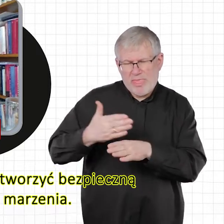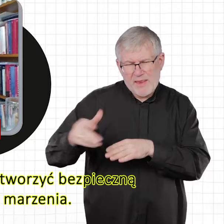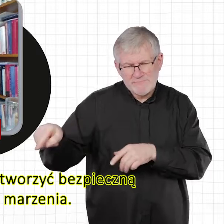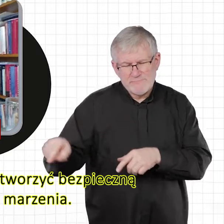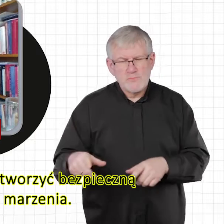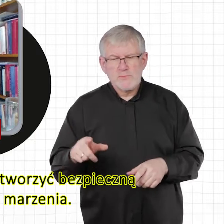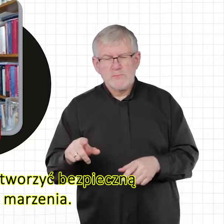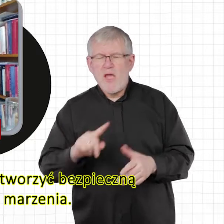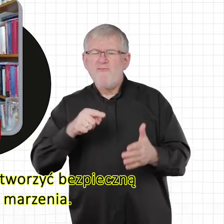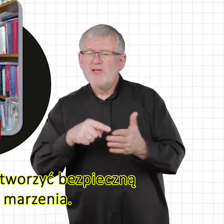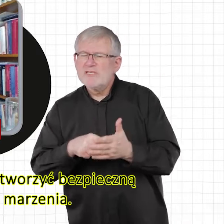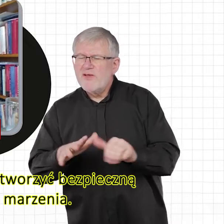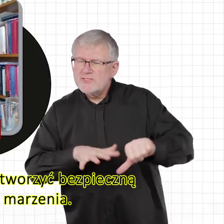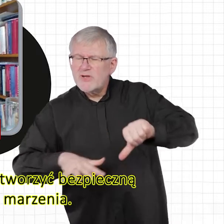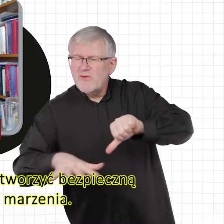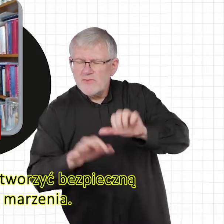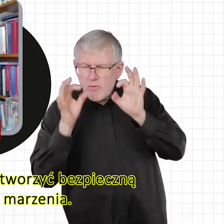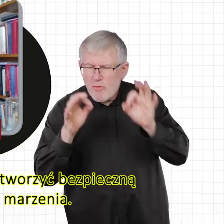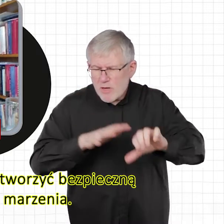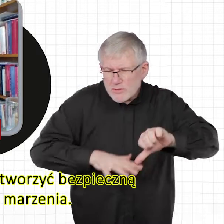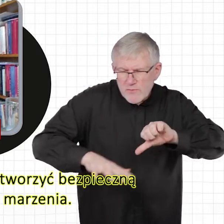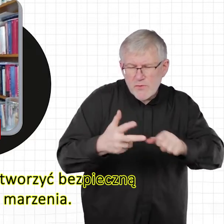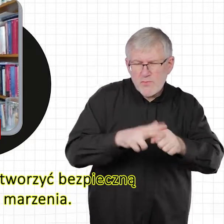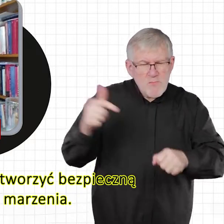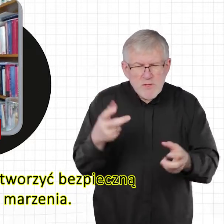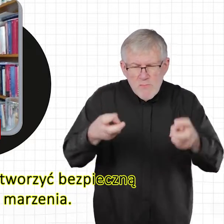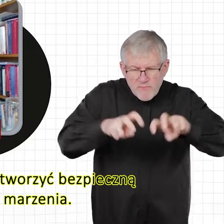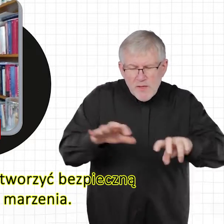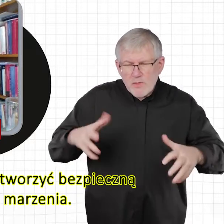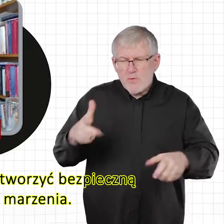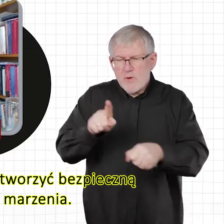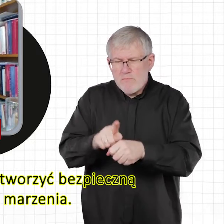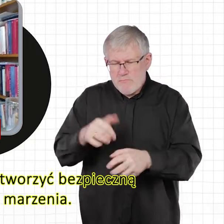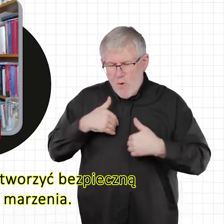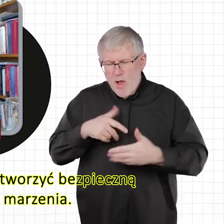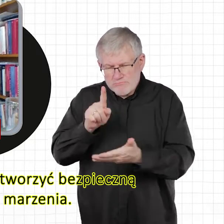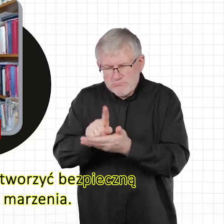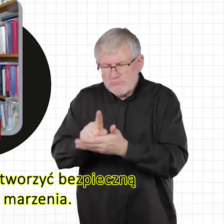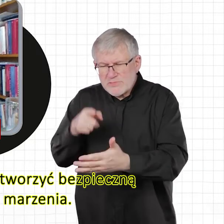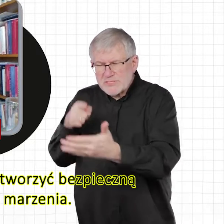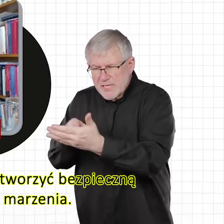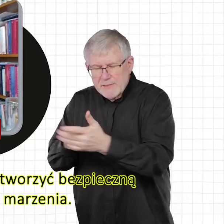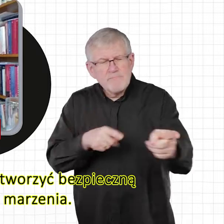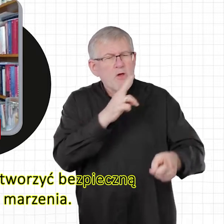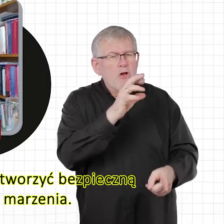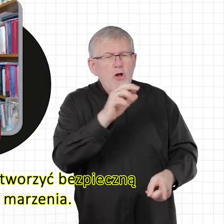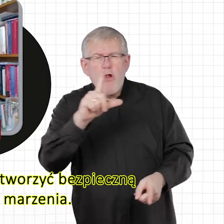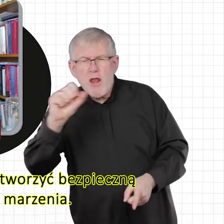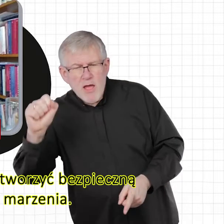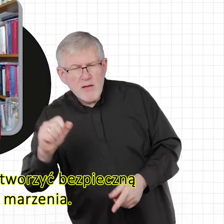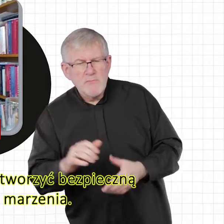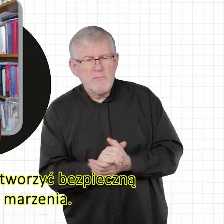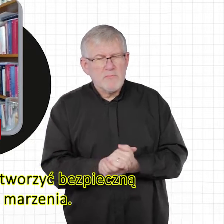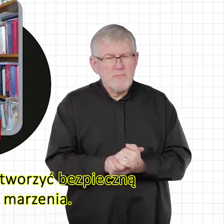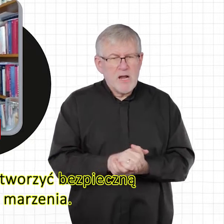environment safe for every children, making all their dreams come true.